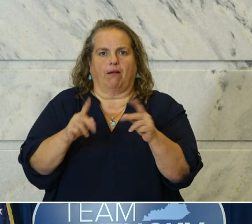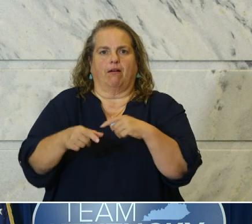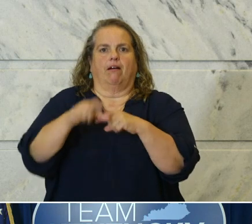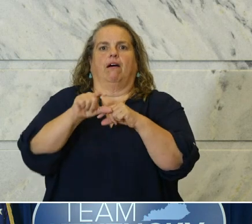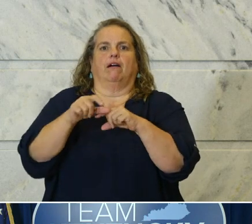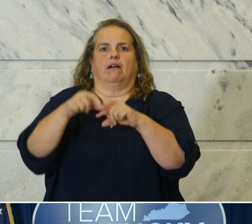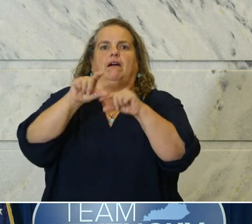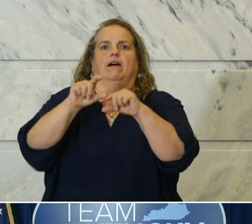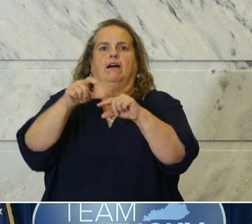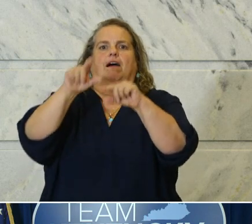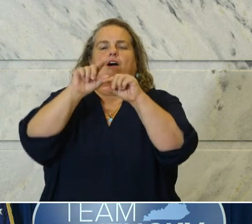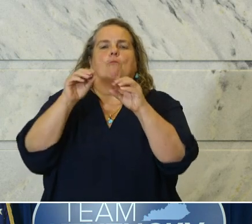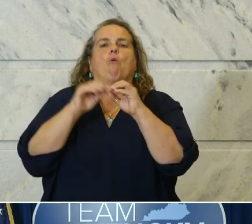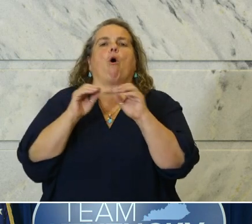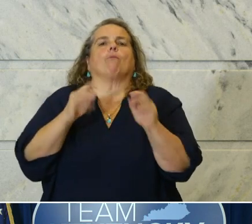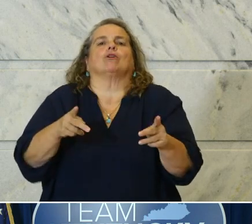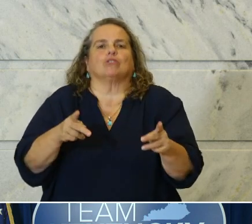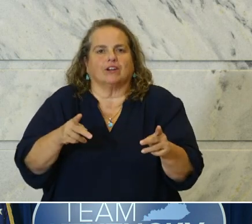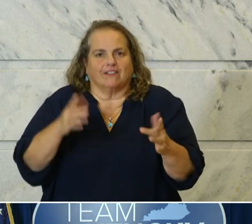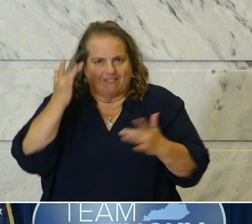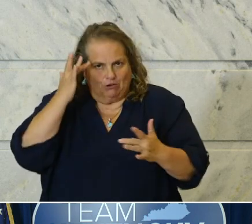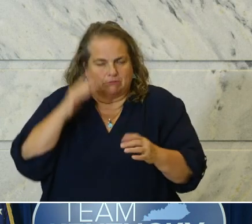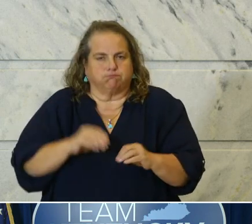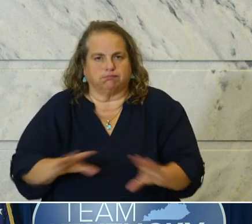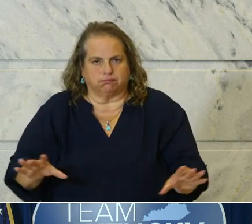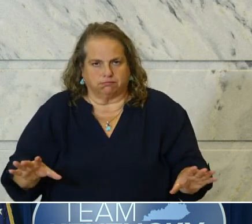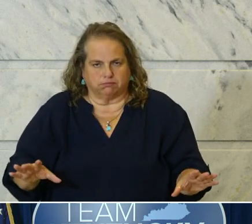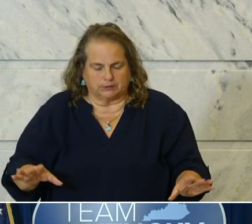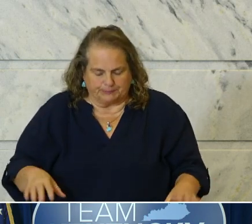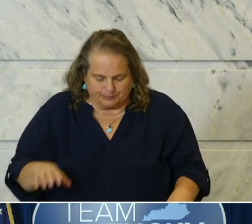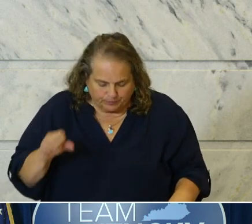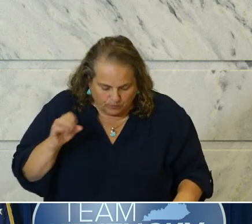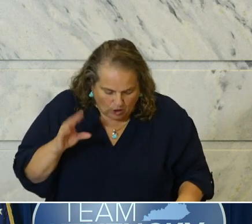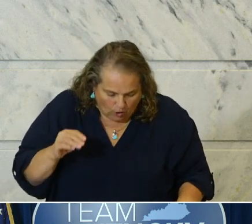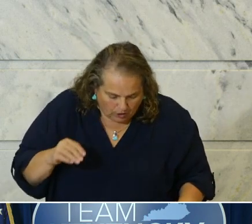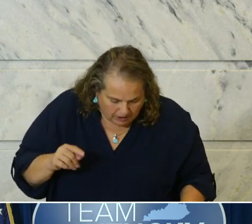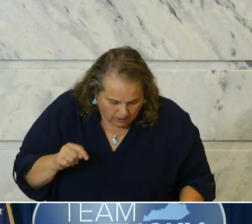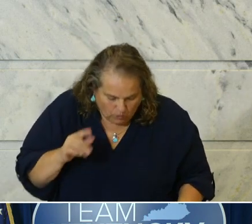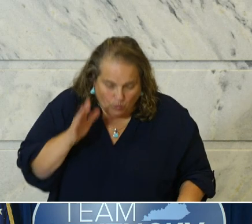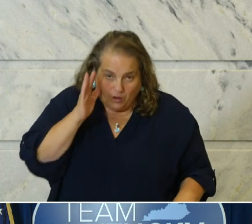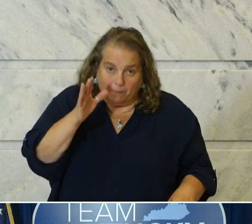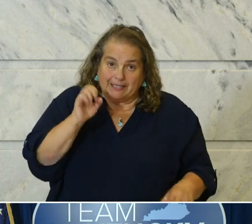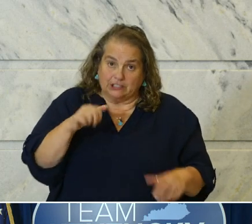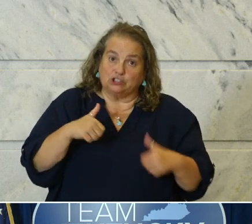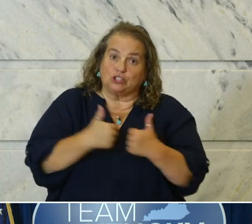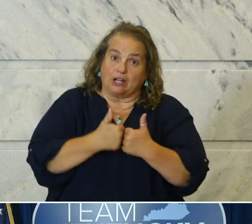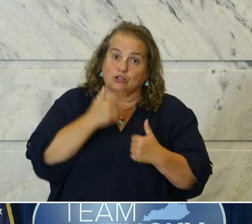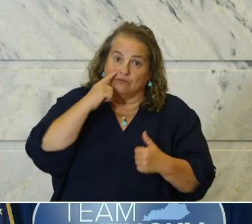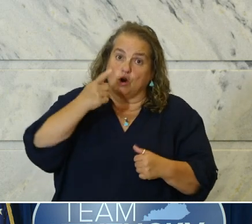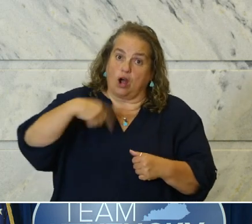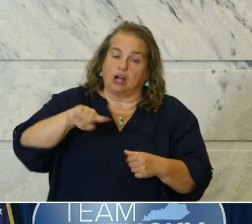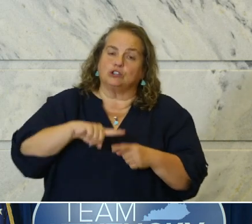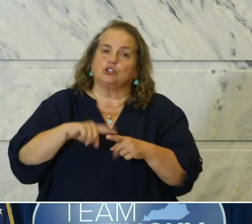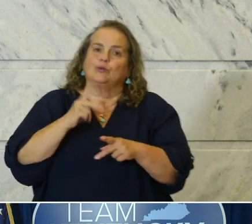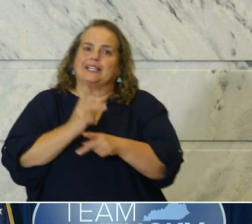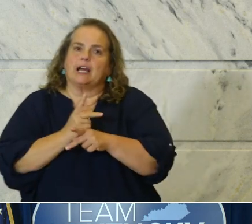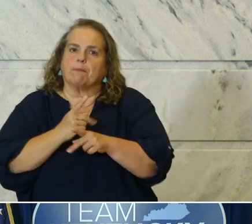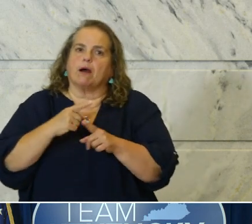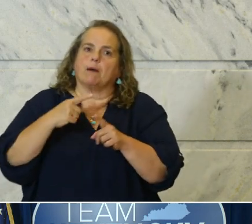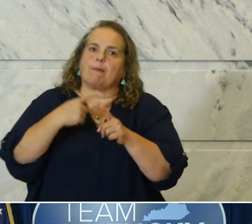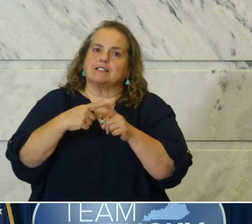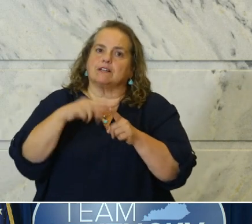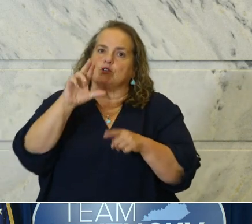more chance for the virus to spread. So it's going to be a real challenge for us to keep this positivity rate